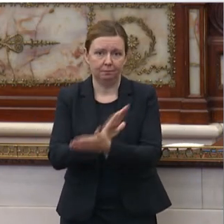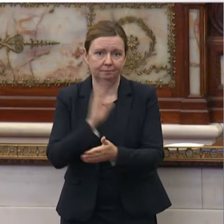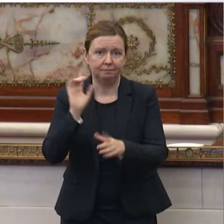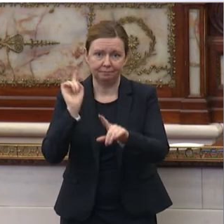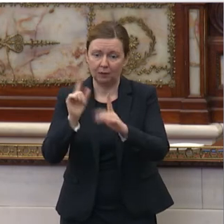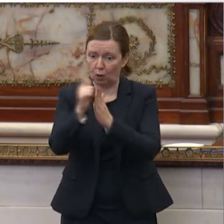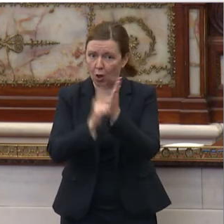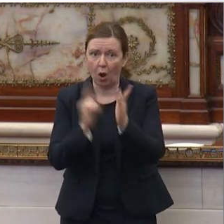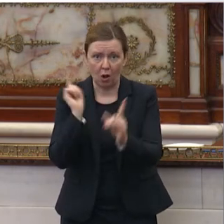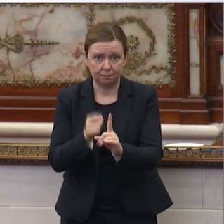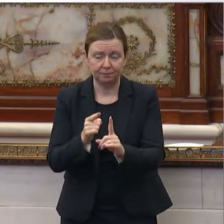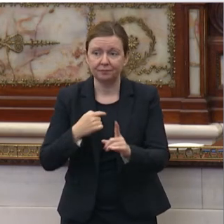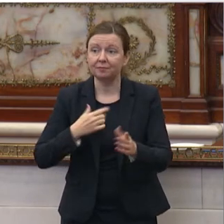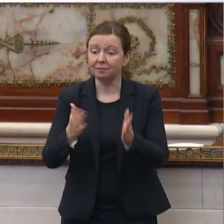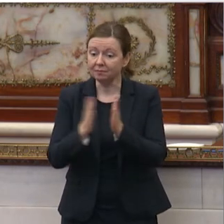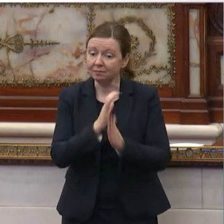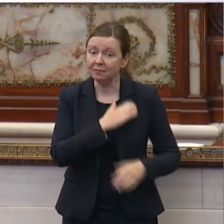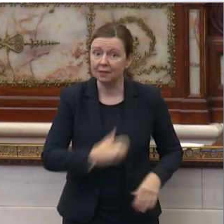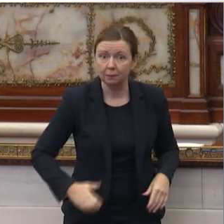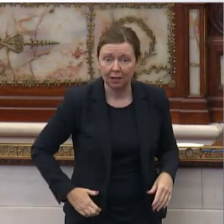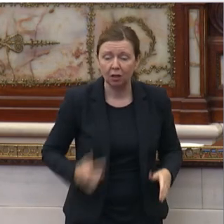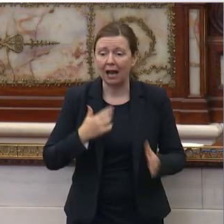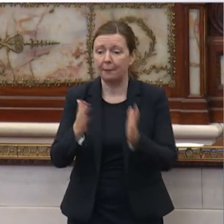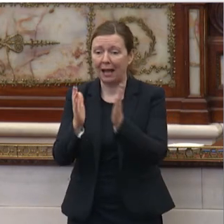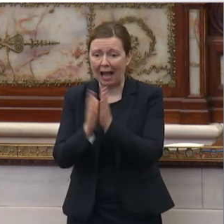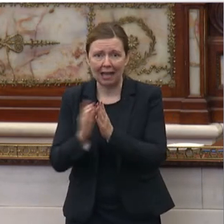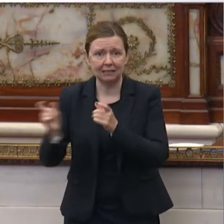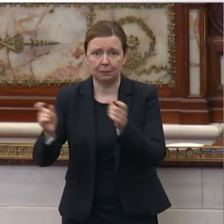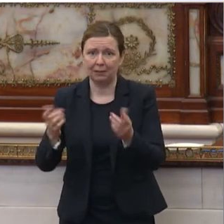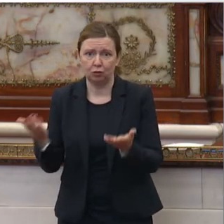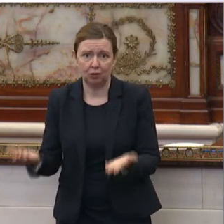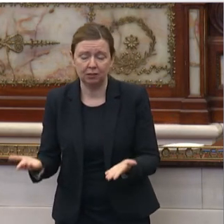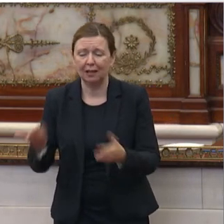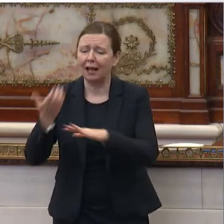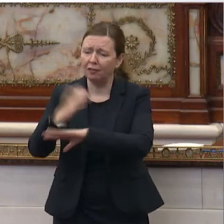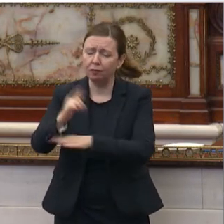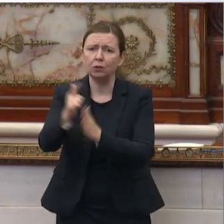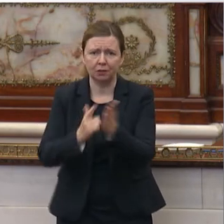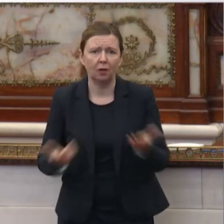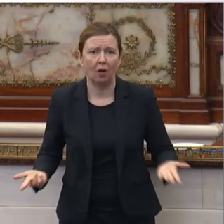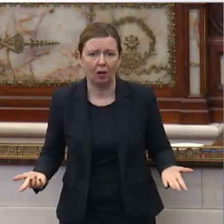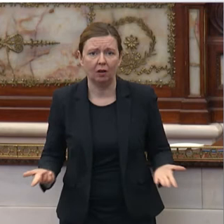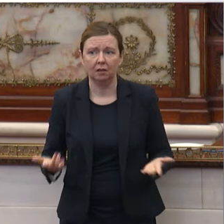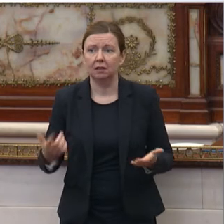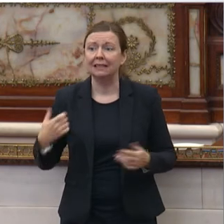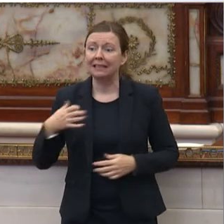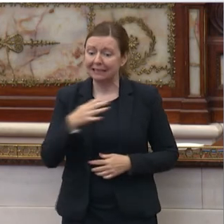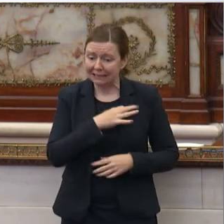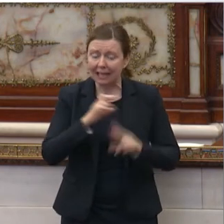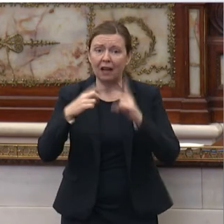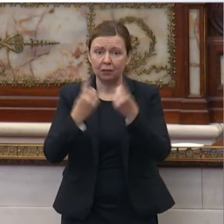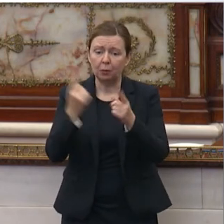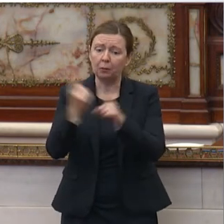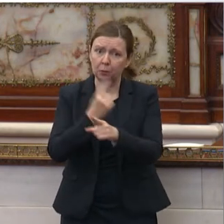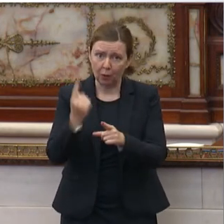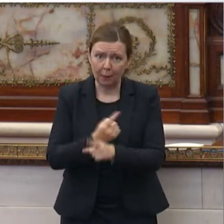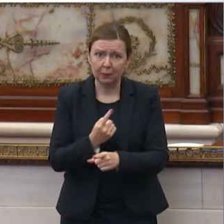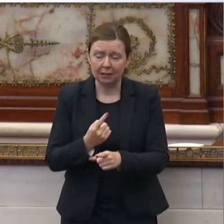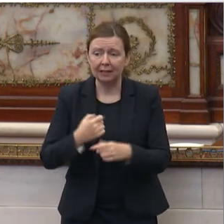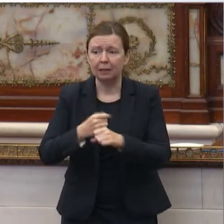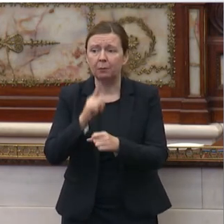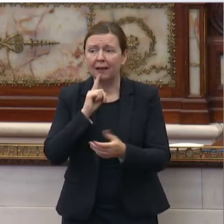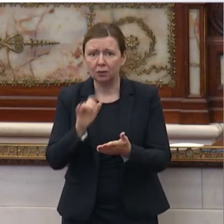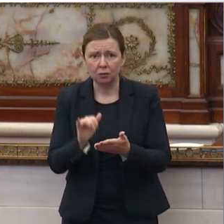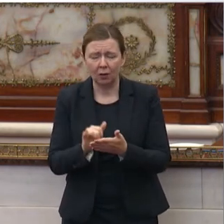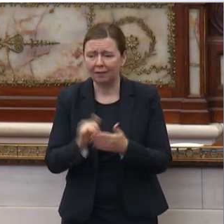So I'm asking the mayor, I'm asking the administration, enforce the law, staff the department properly, and make